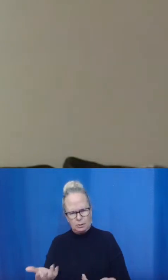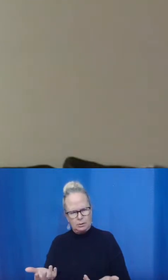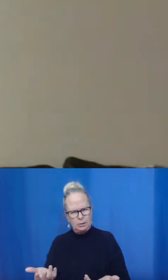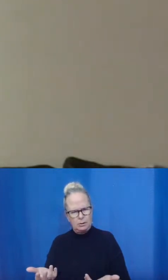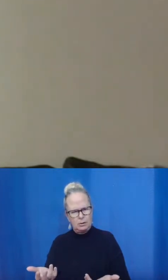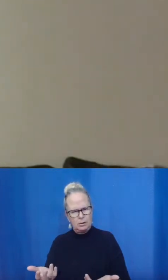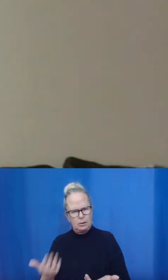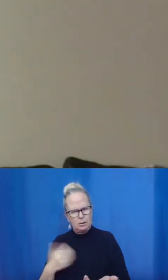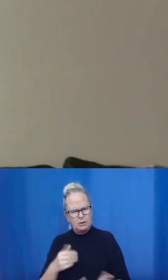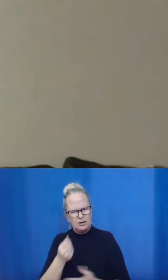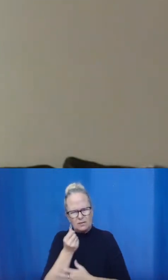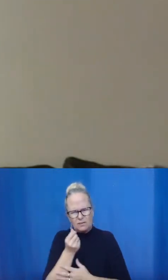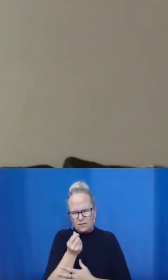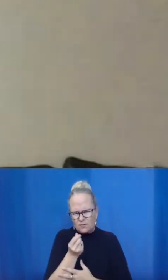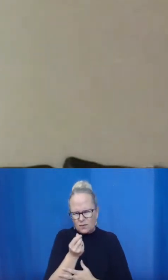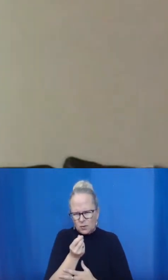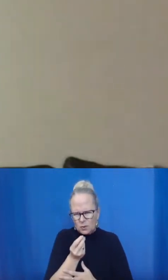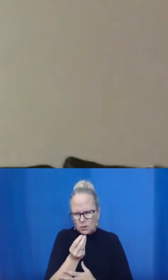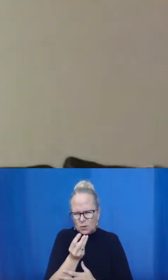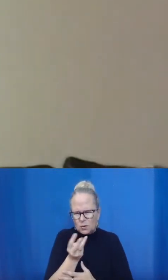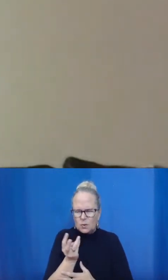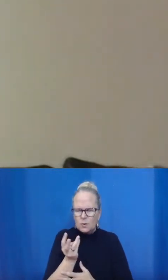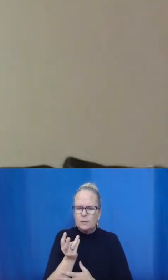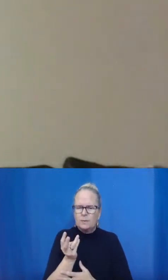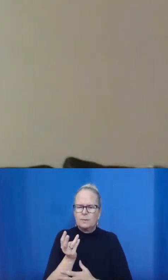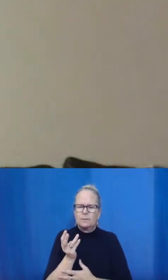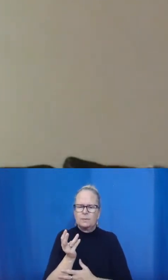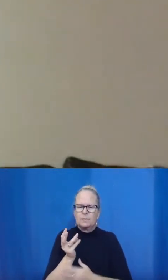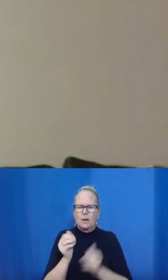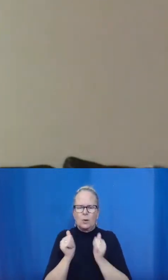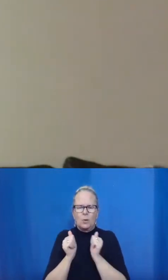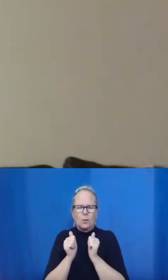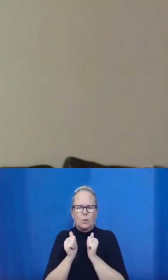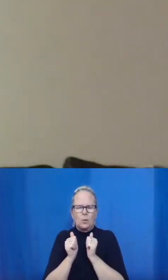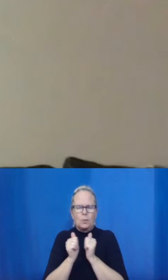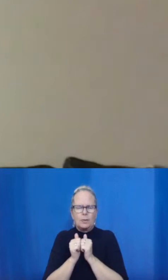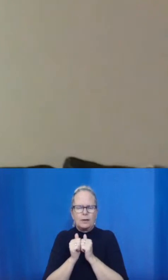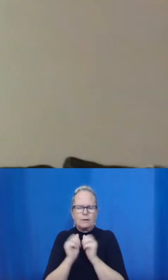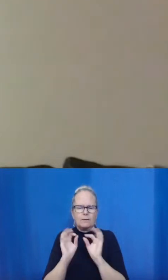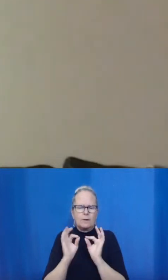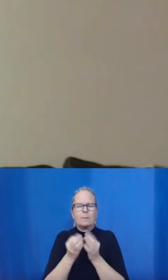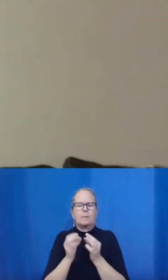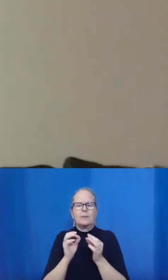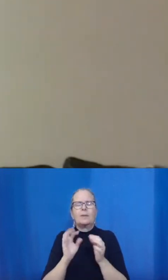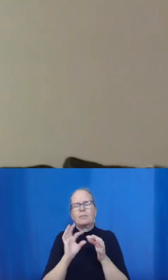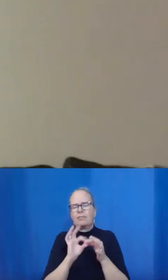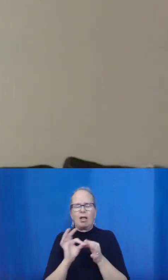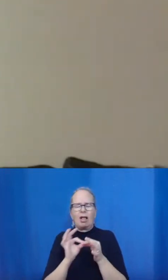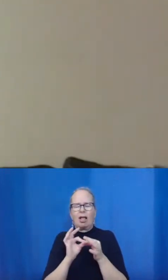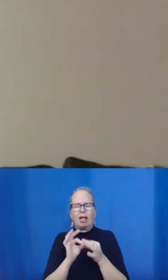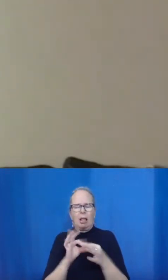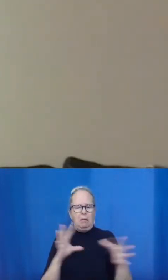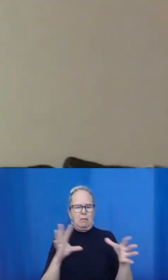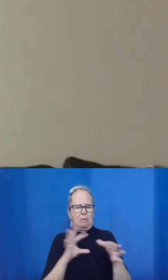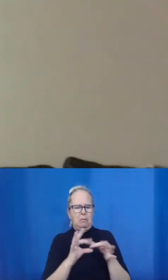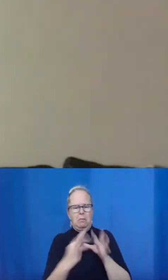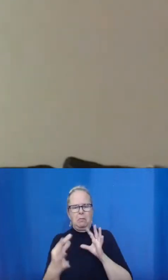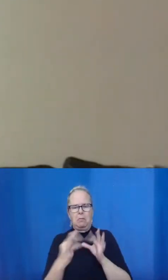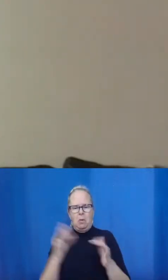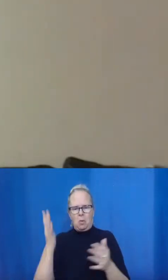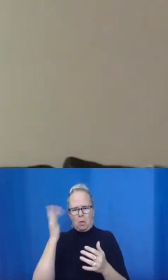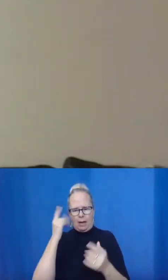vaccine and who's willing to get it and who isn't. So it's been quite sad to see. And even patients themselves that